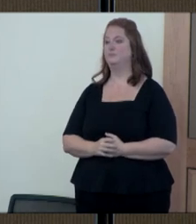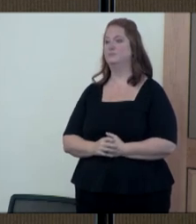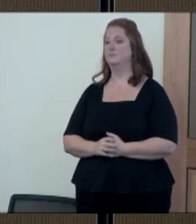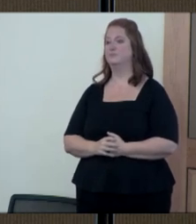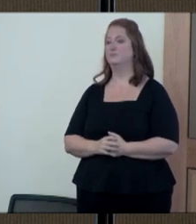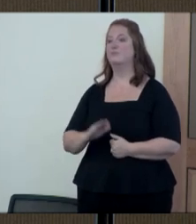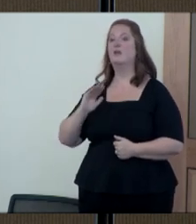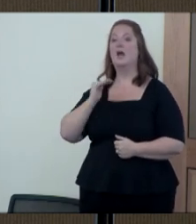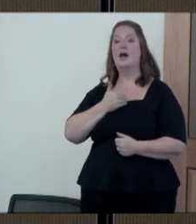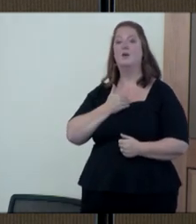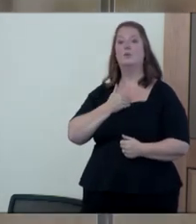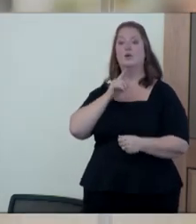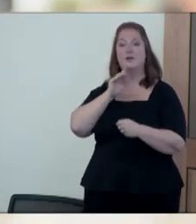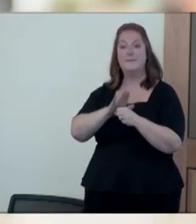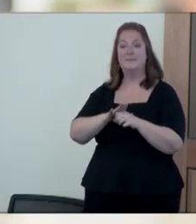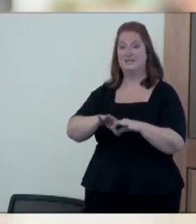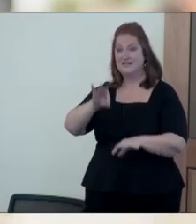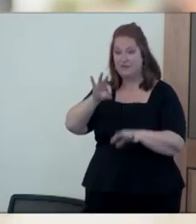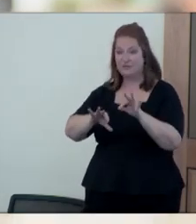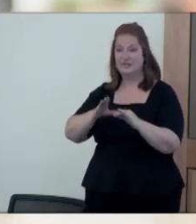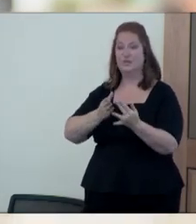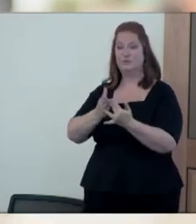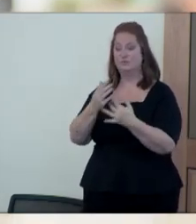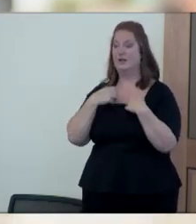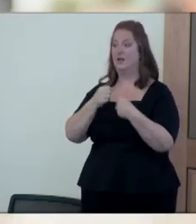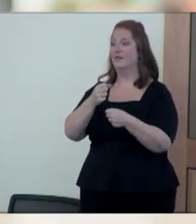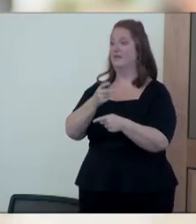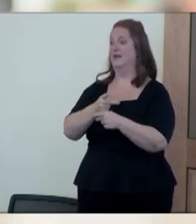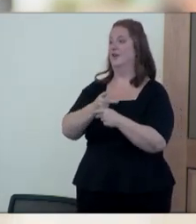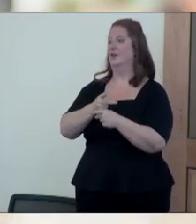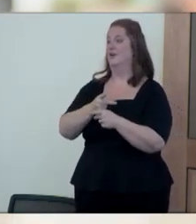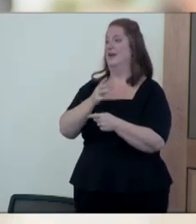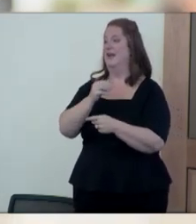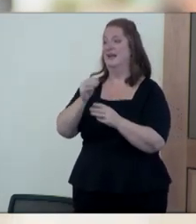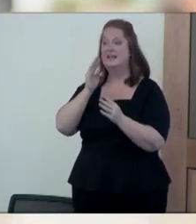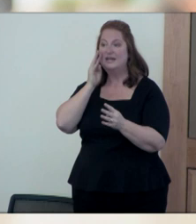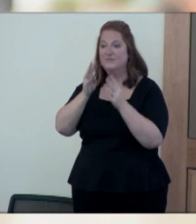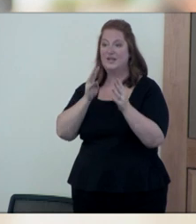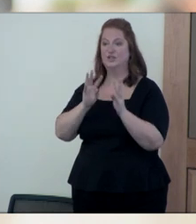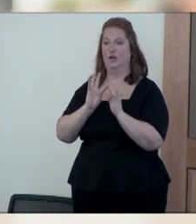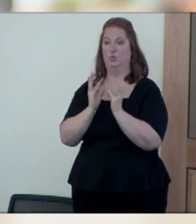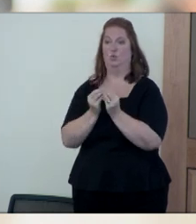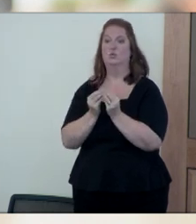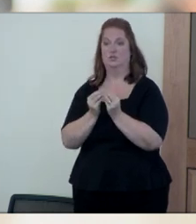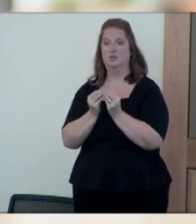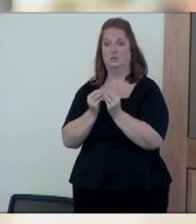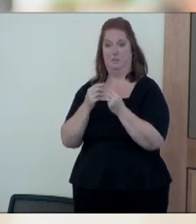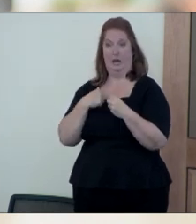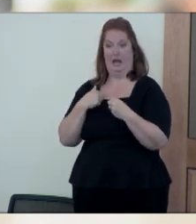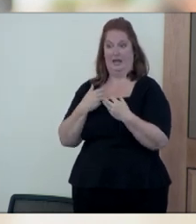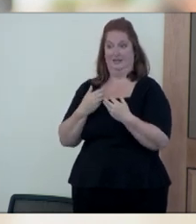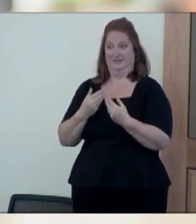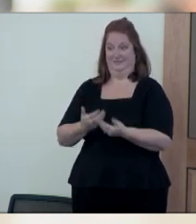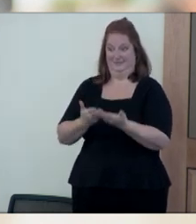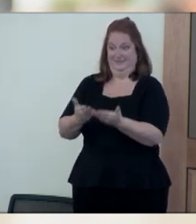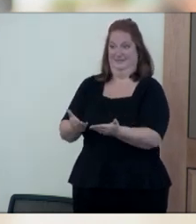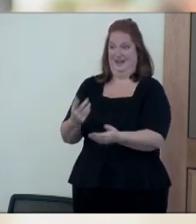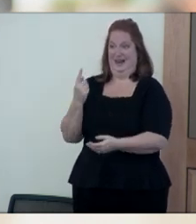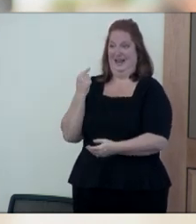discovery, including through our healthcare innovation consortium, something that I introduced here last